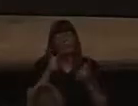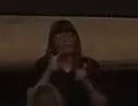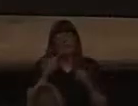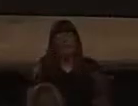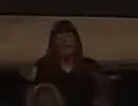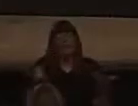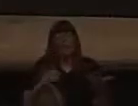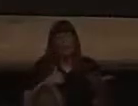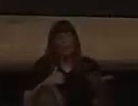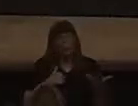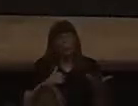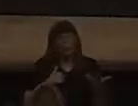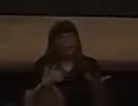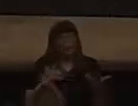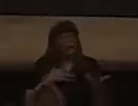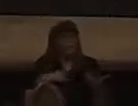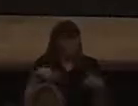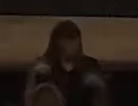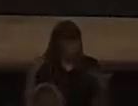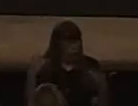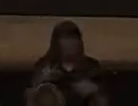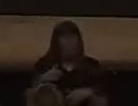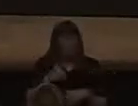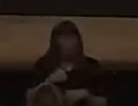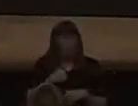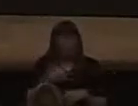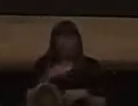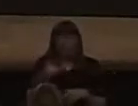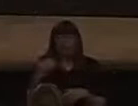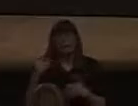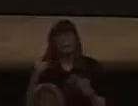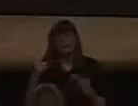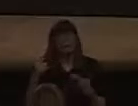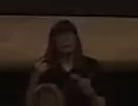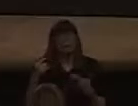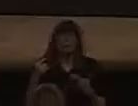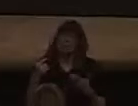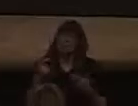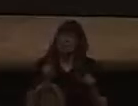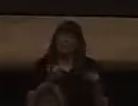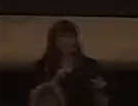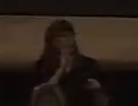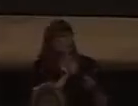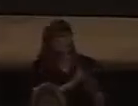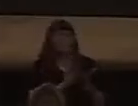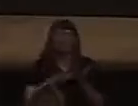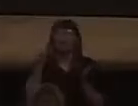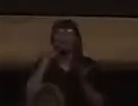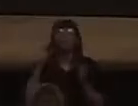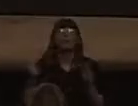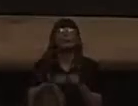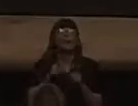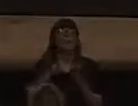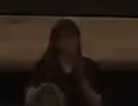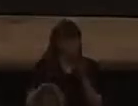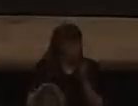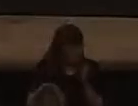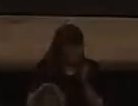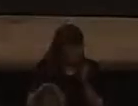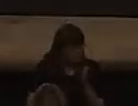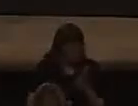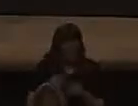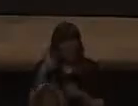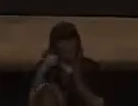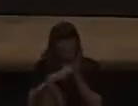what we'd like, Joan? We'd like to have to be able to go to see the movie twice for one ticket. We really can't afford